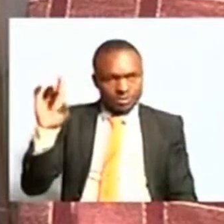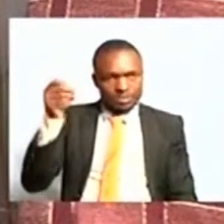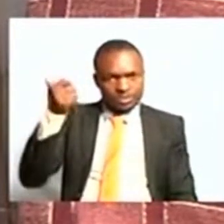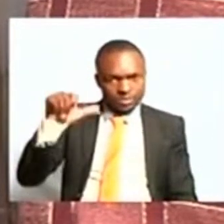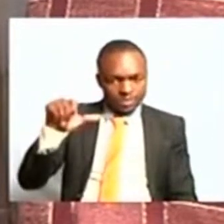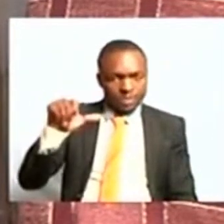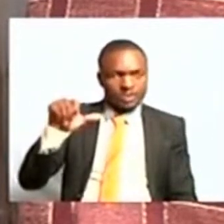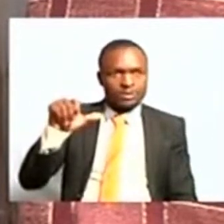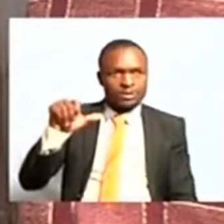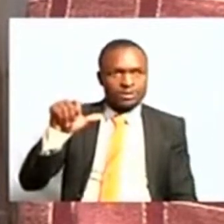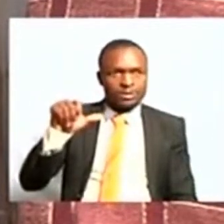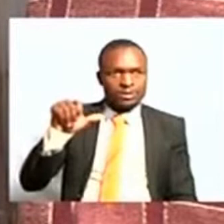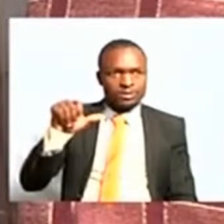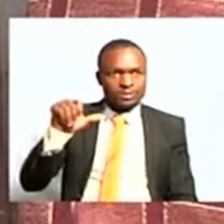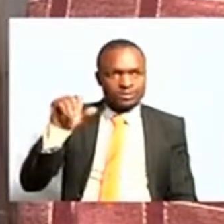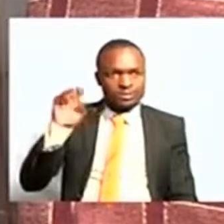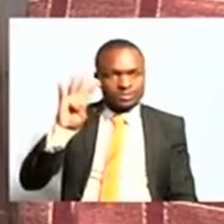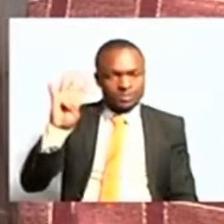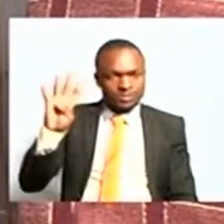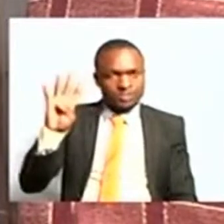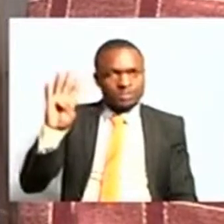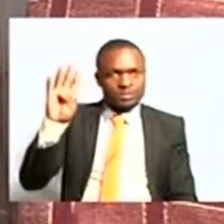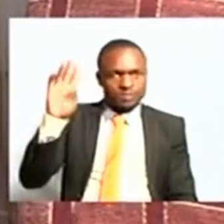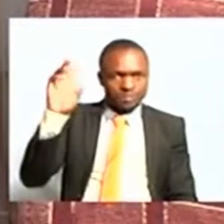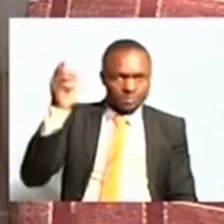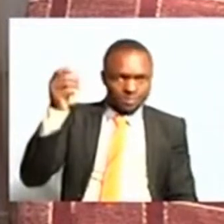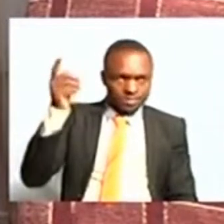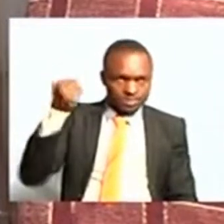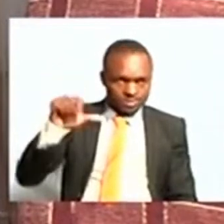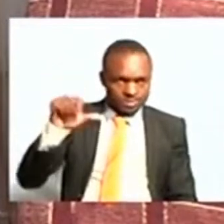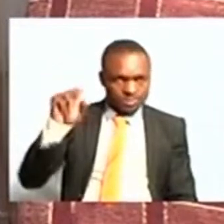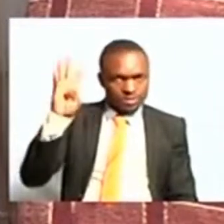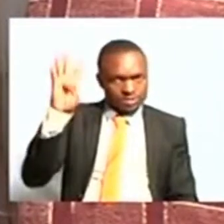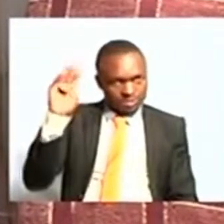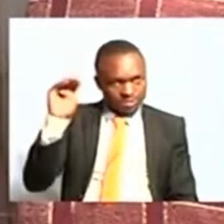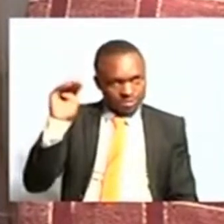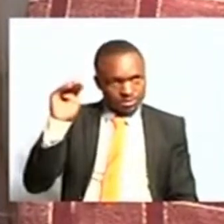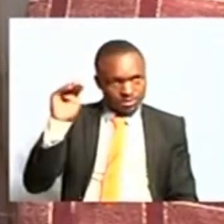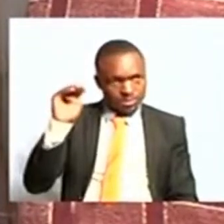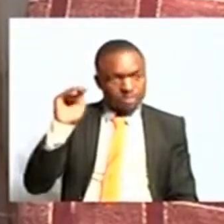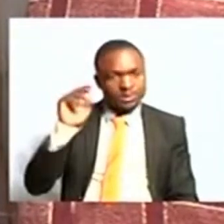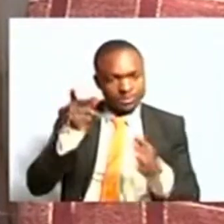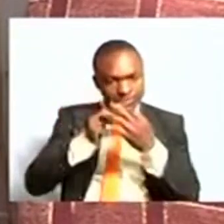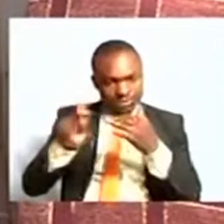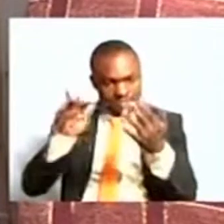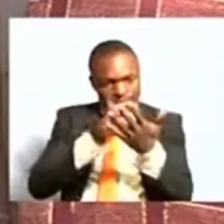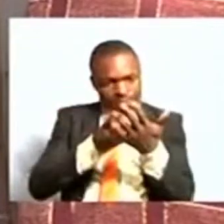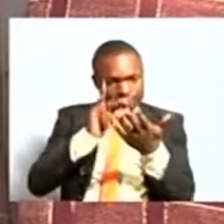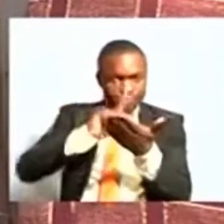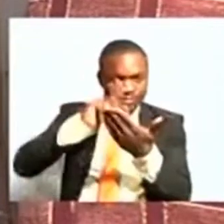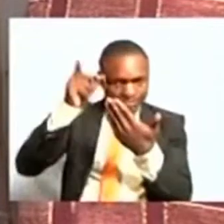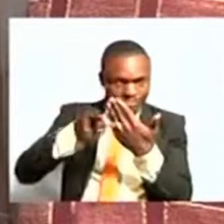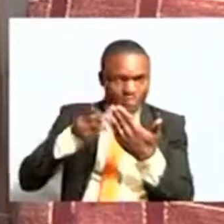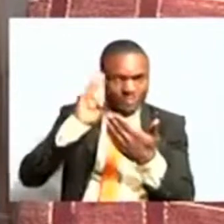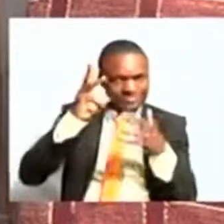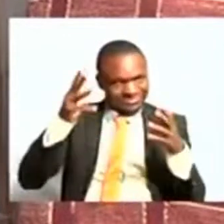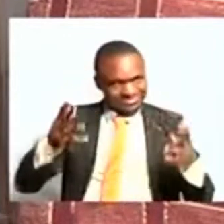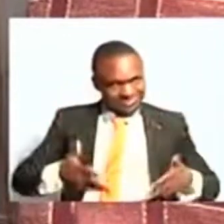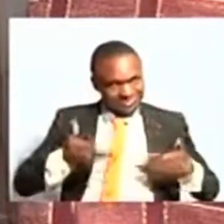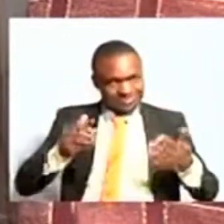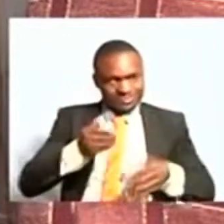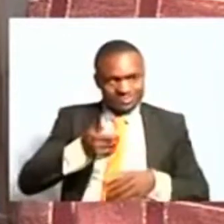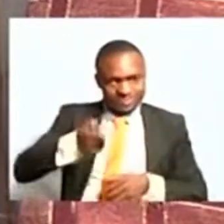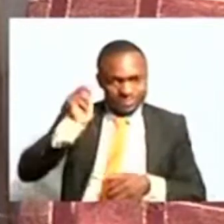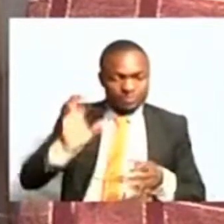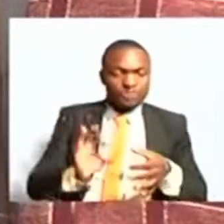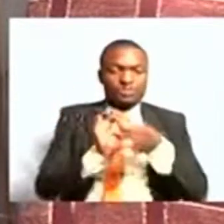14, 0954 28 10 14 to be part of this event. We'll be very happy for you to